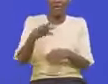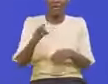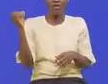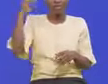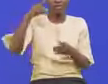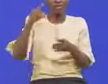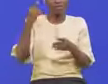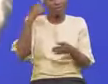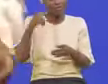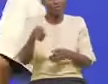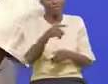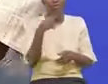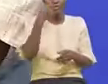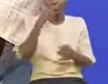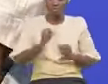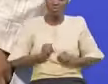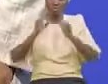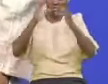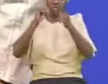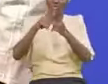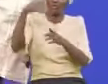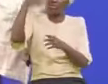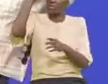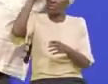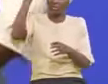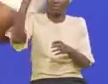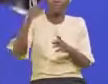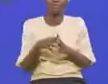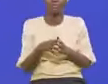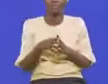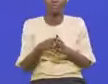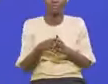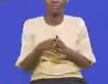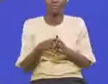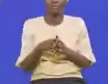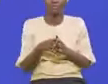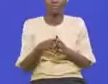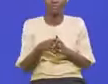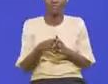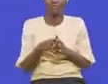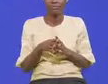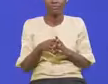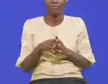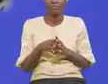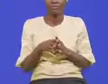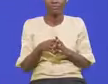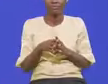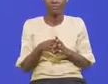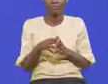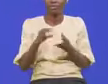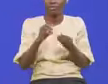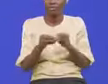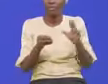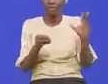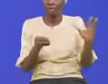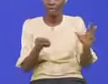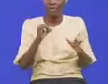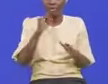Ne Kristo si wokɔ ɖe dzia eva, ame nuveve dɔli wòawɔ ɖe ame siwo katã bɔbɔ wo ɖokuia